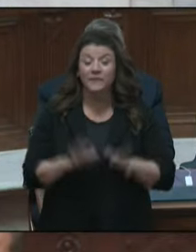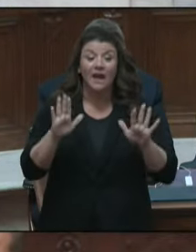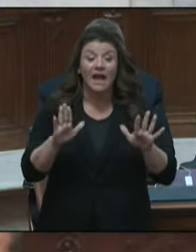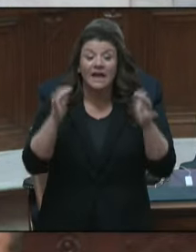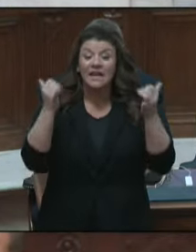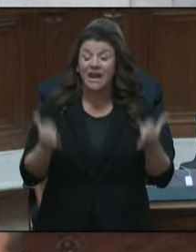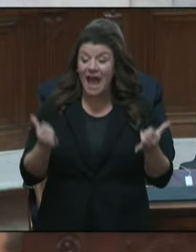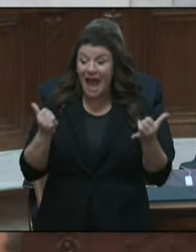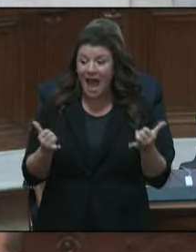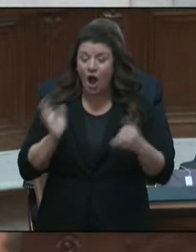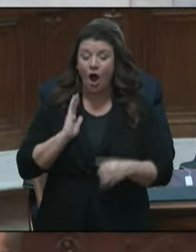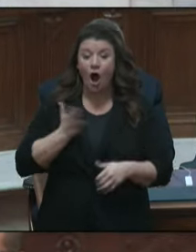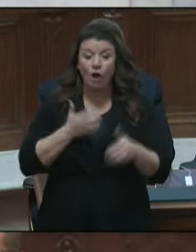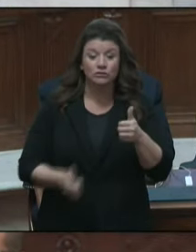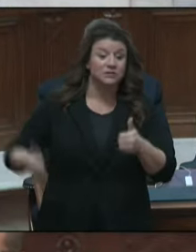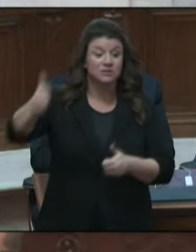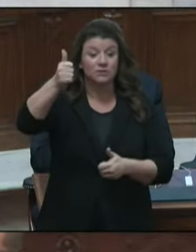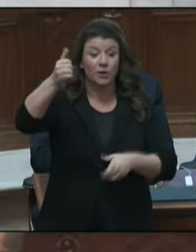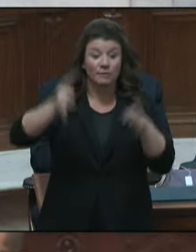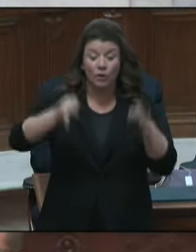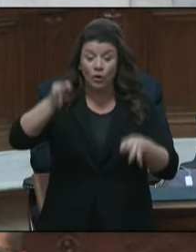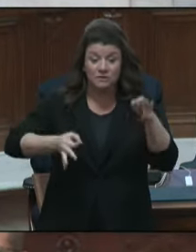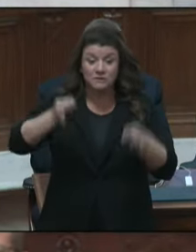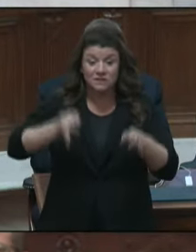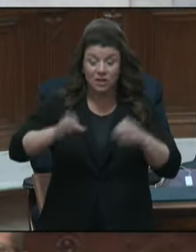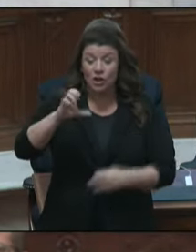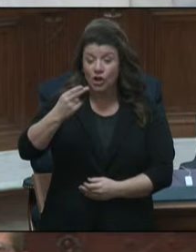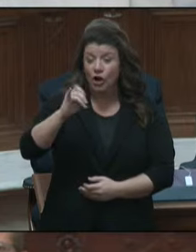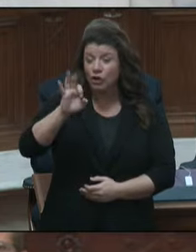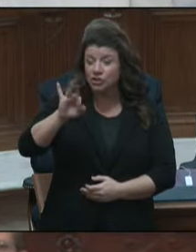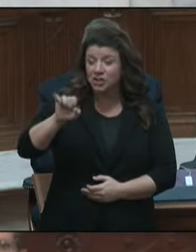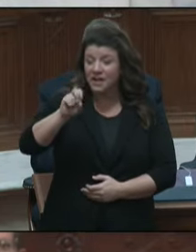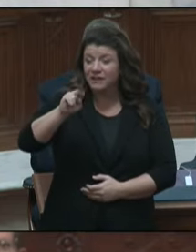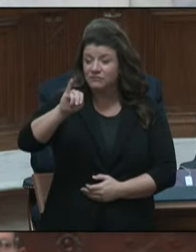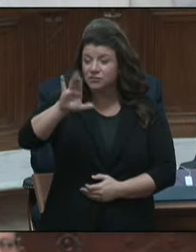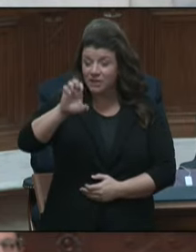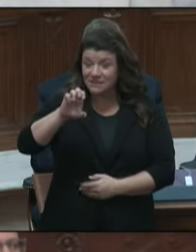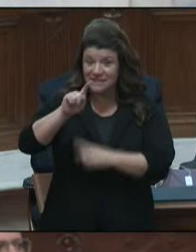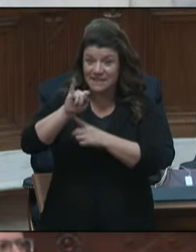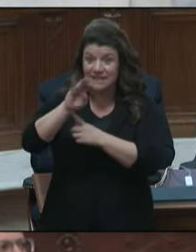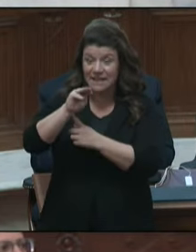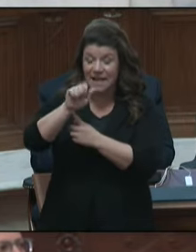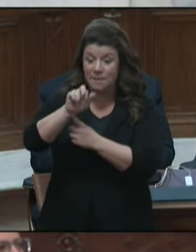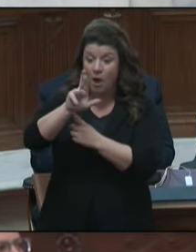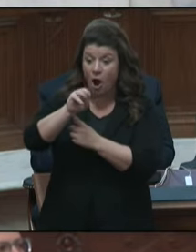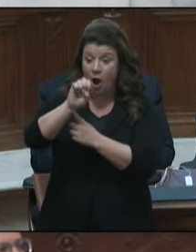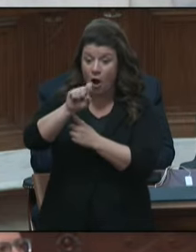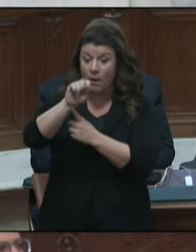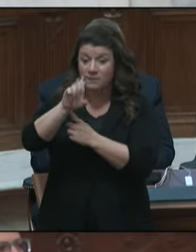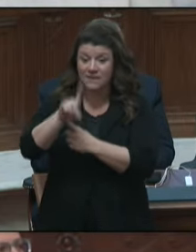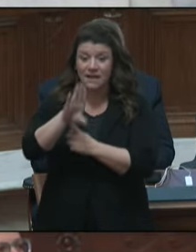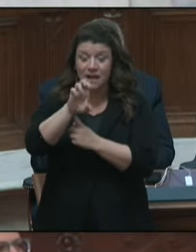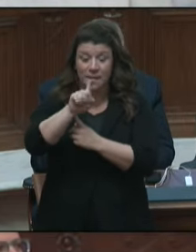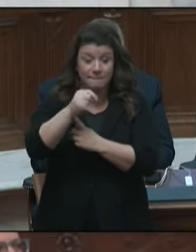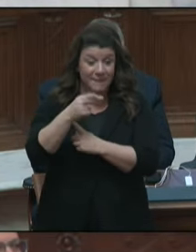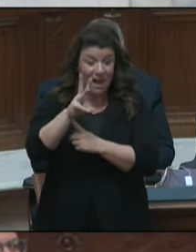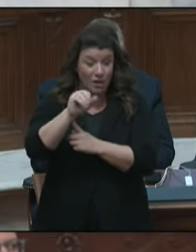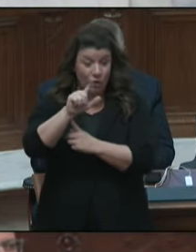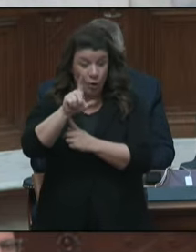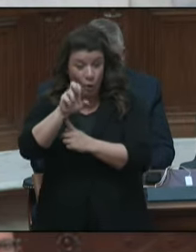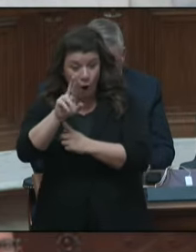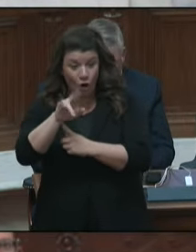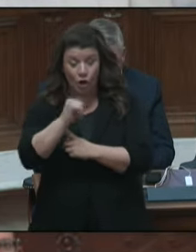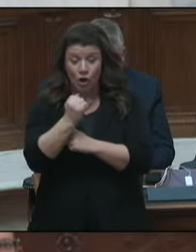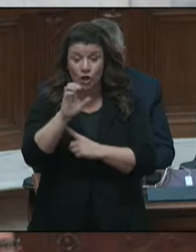Now, our Supreme Court, our Chief Justice, Tim Armstead, Justice Beth Walker,